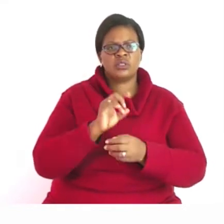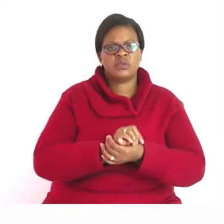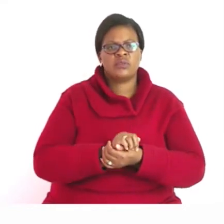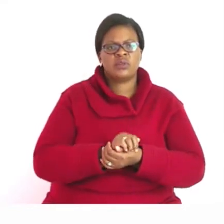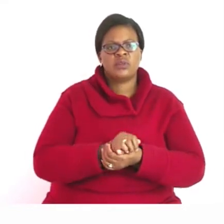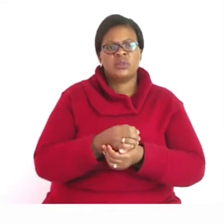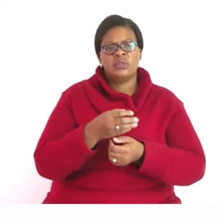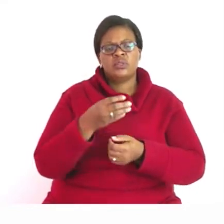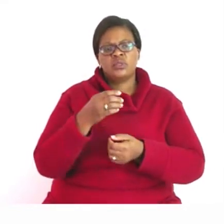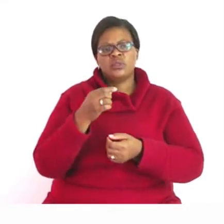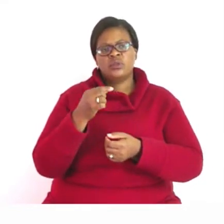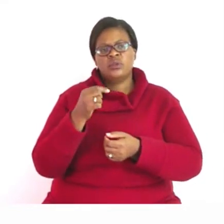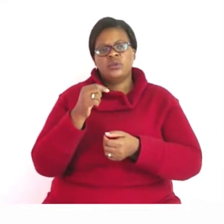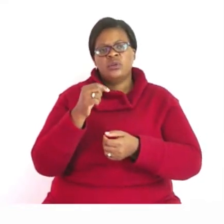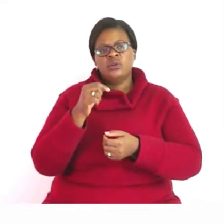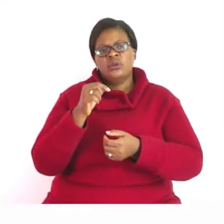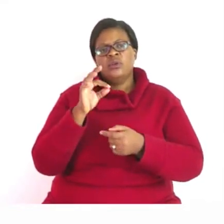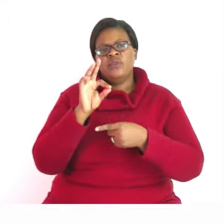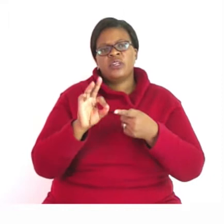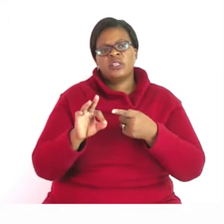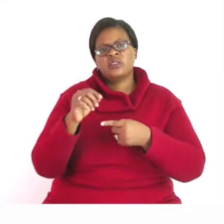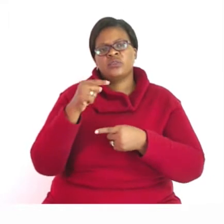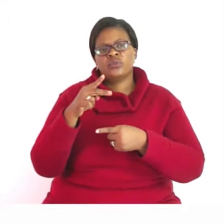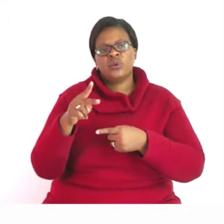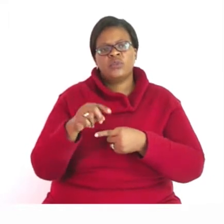2, 3, 4, 6, and 12.